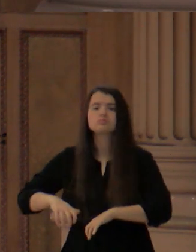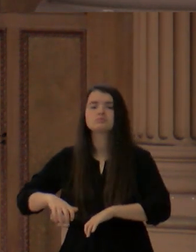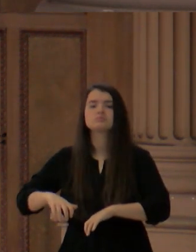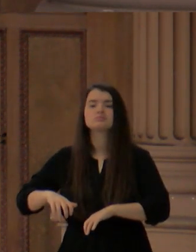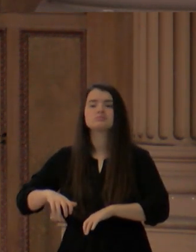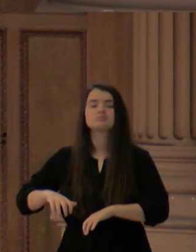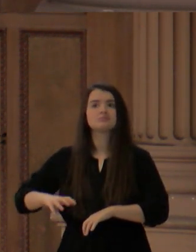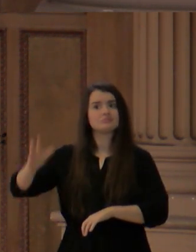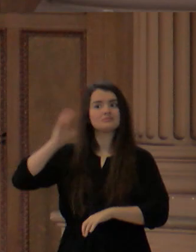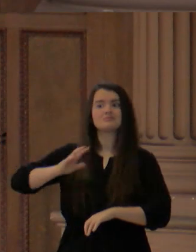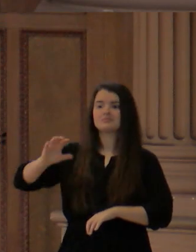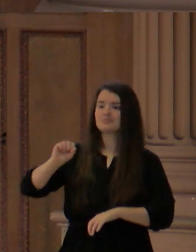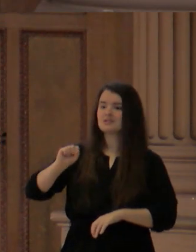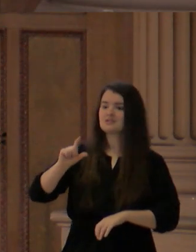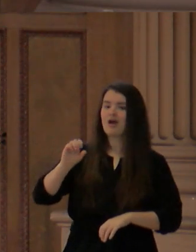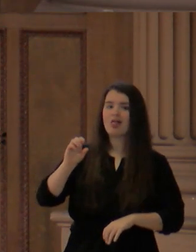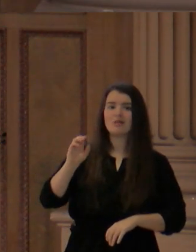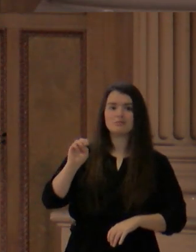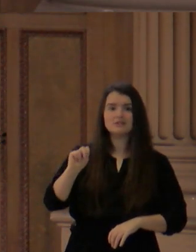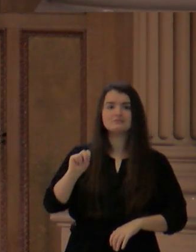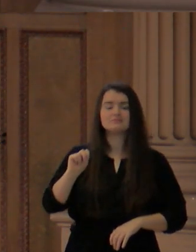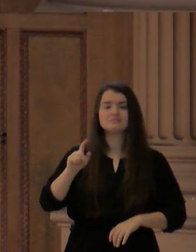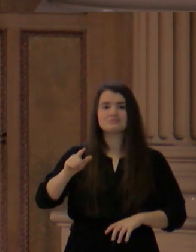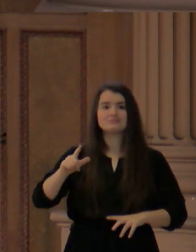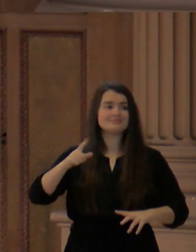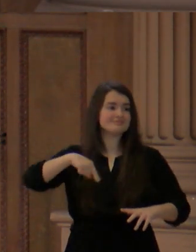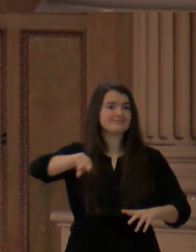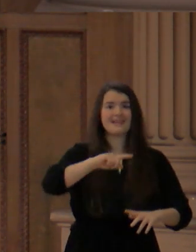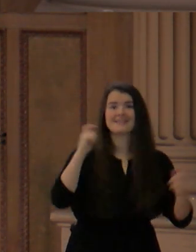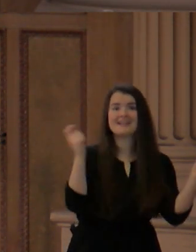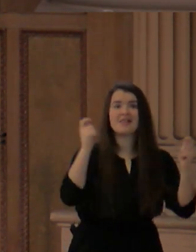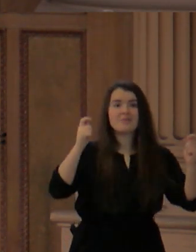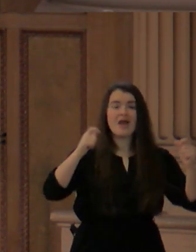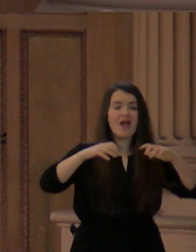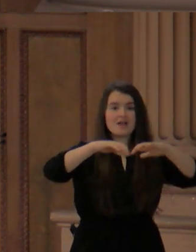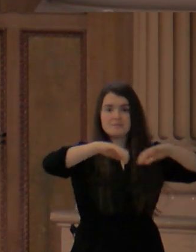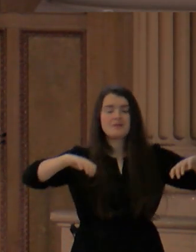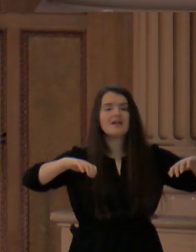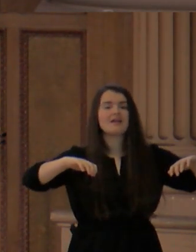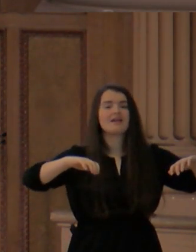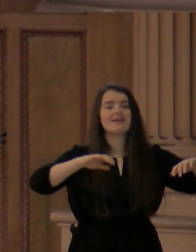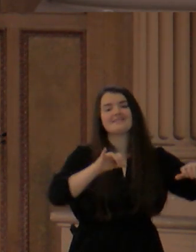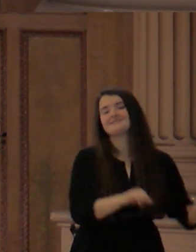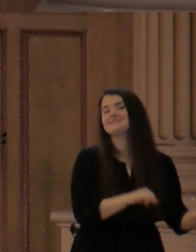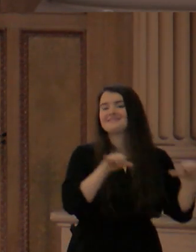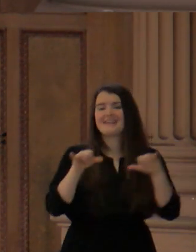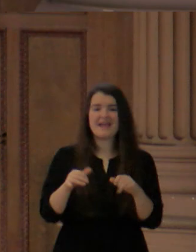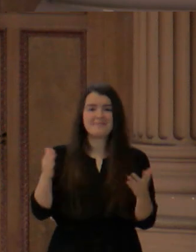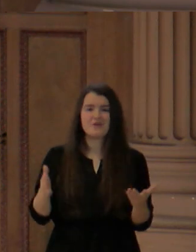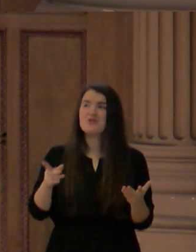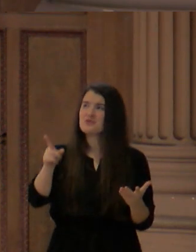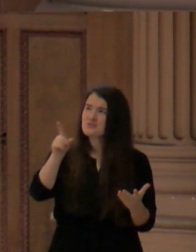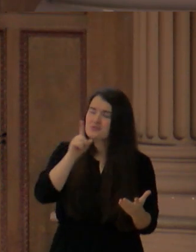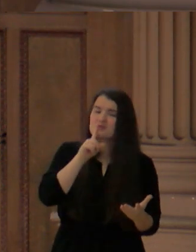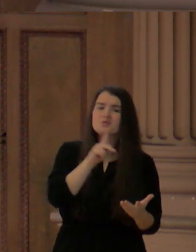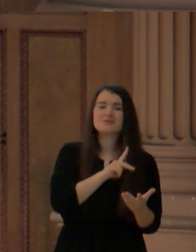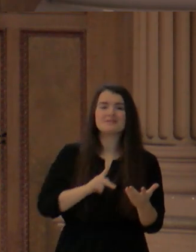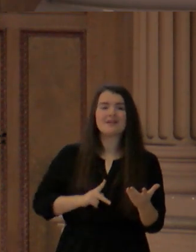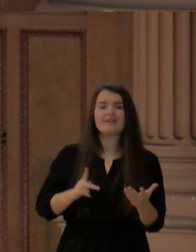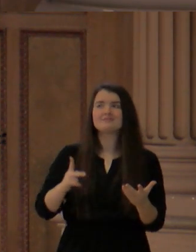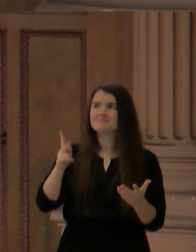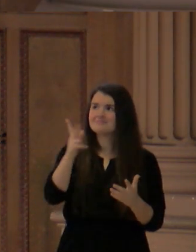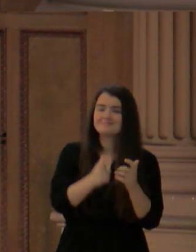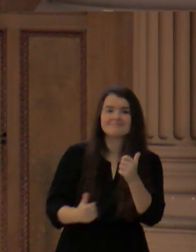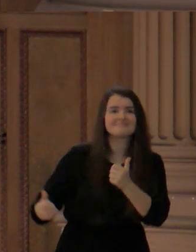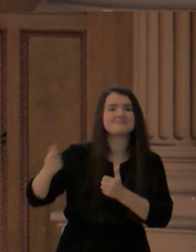when they celebrated Solomon's reign the earth splits here as the true king comes to reign he's reigning in a way